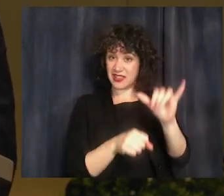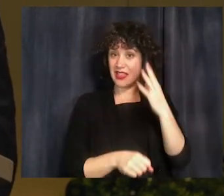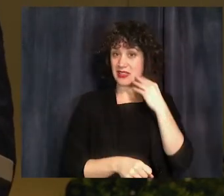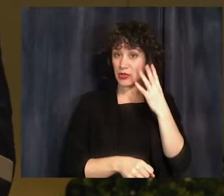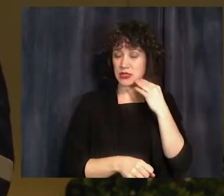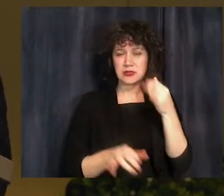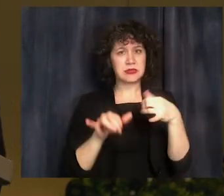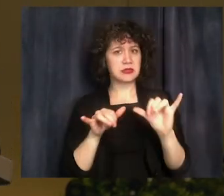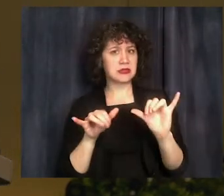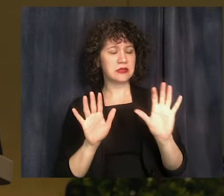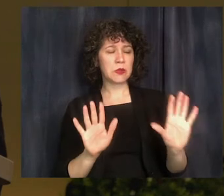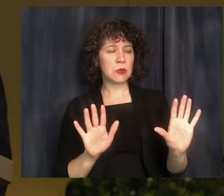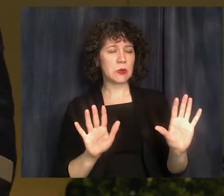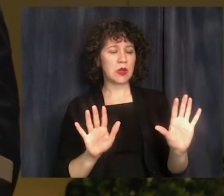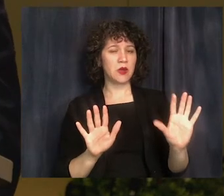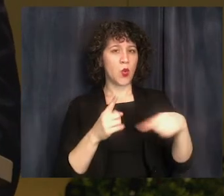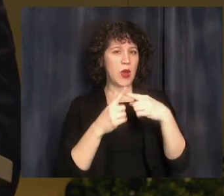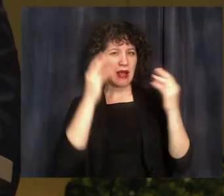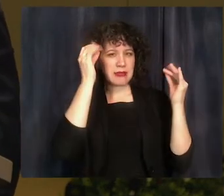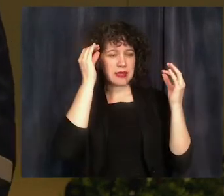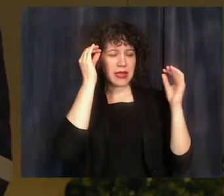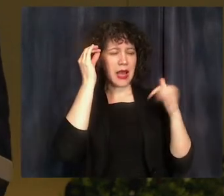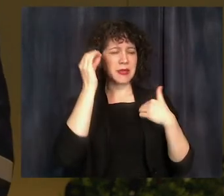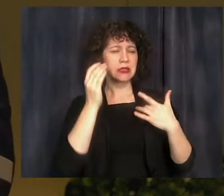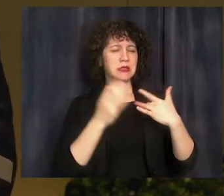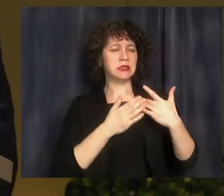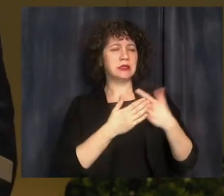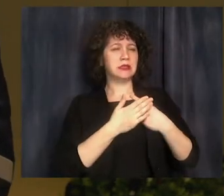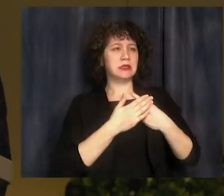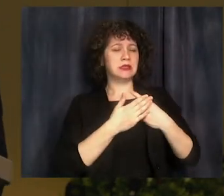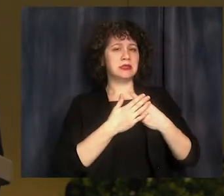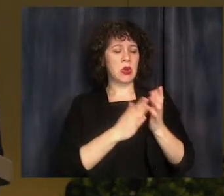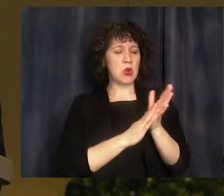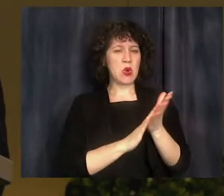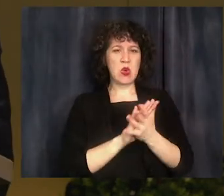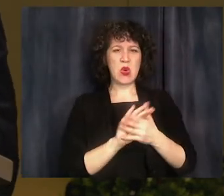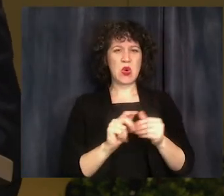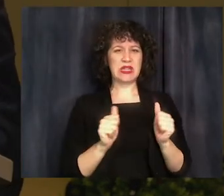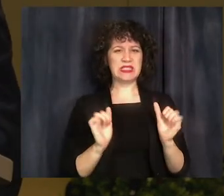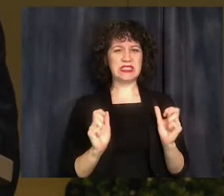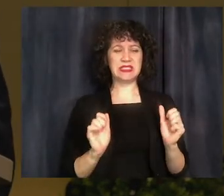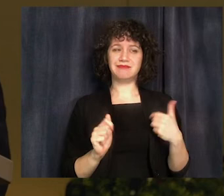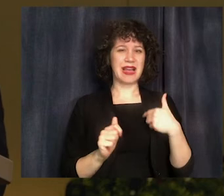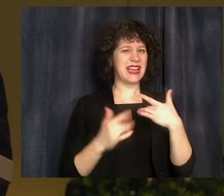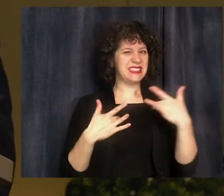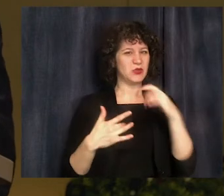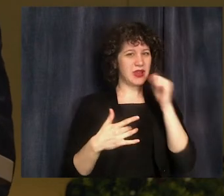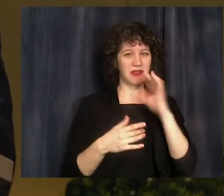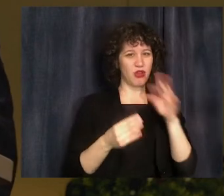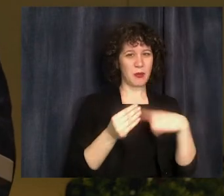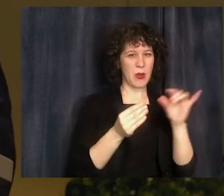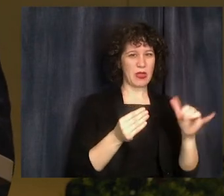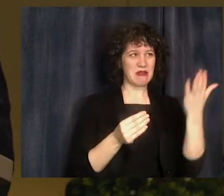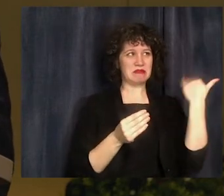and it still makes my palms sweat to talk about it. And consequently, I nearly never talk about that time period. But